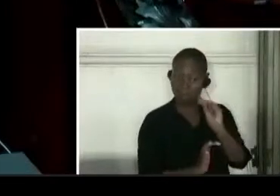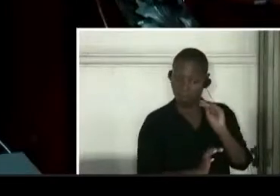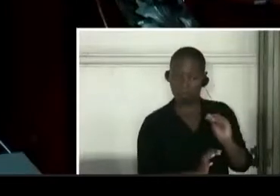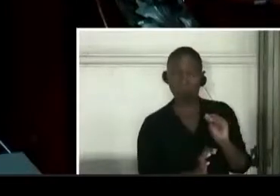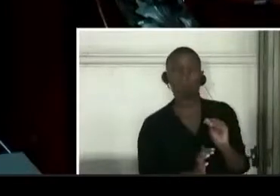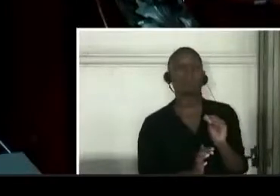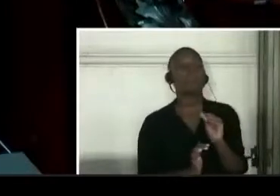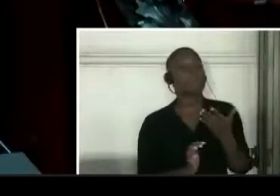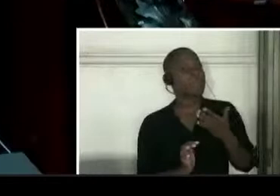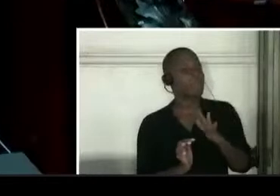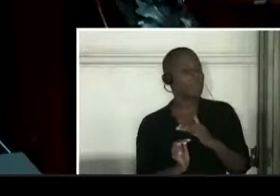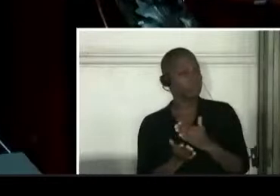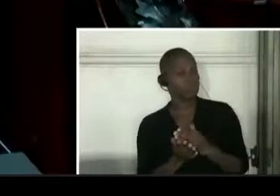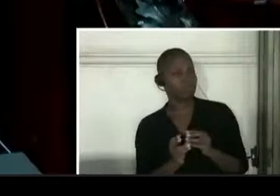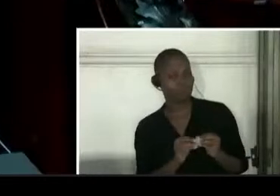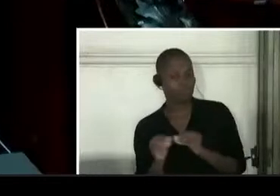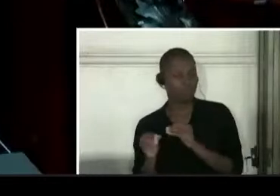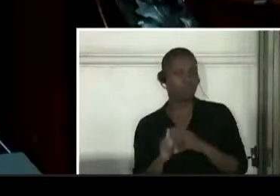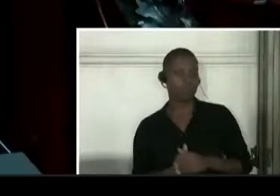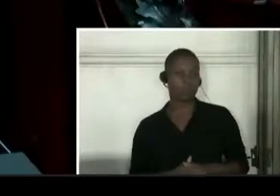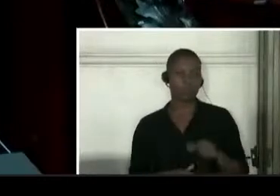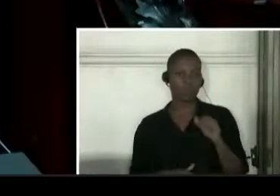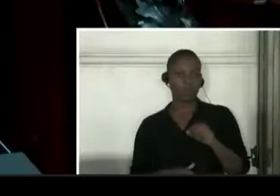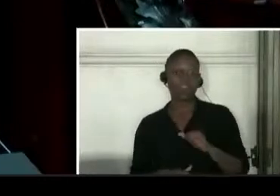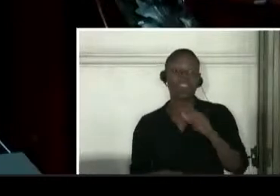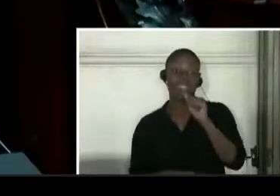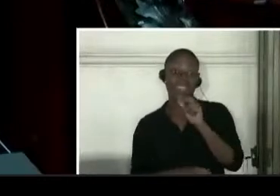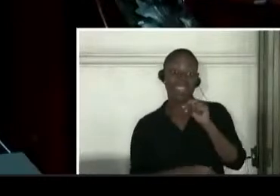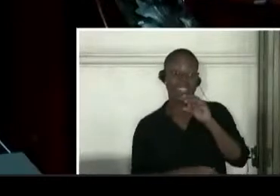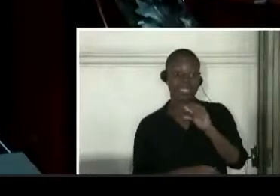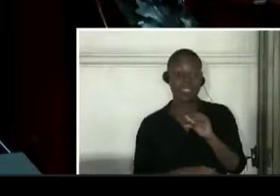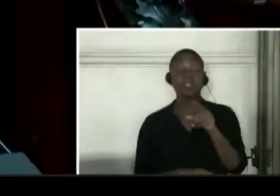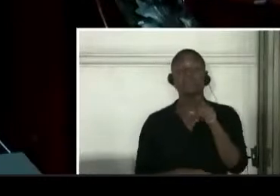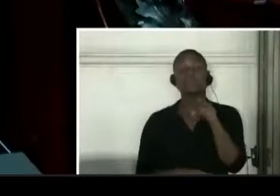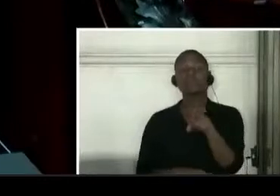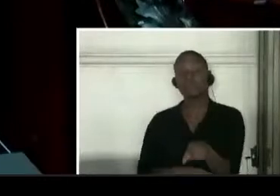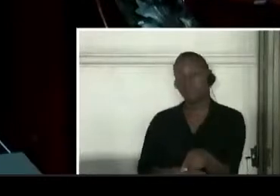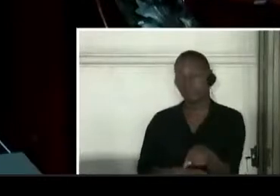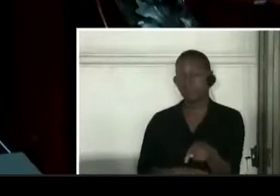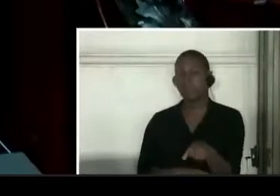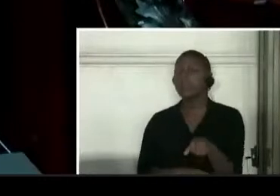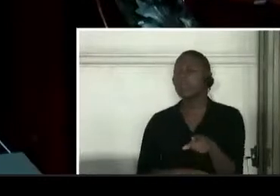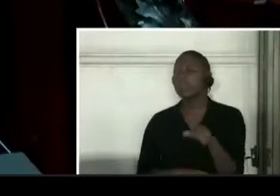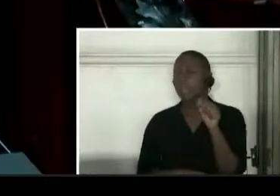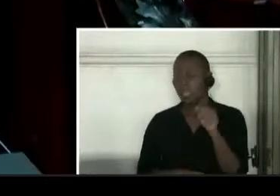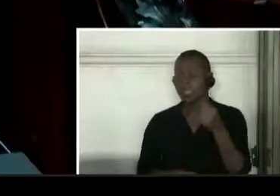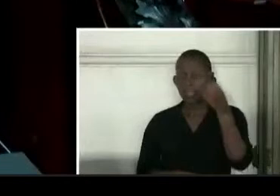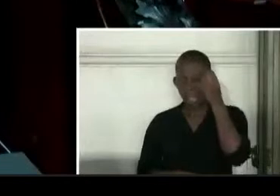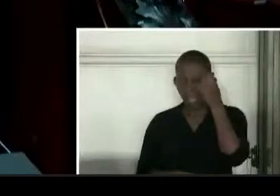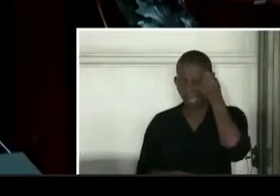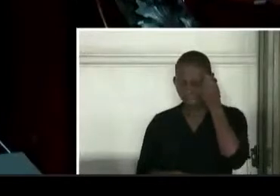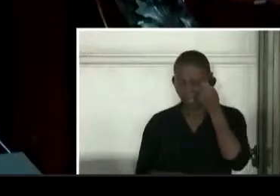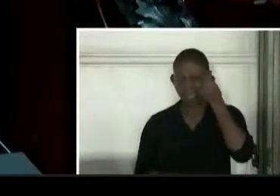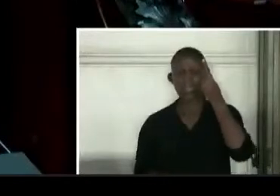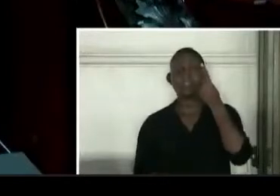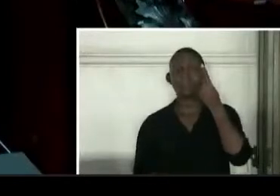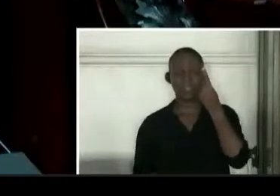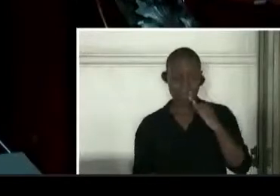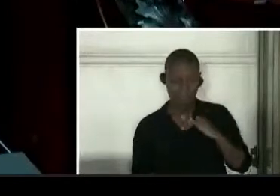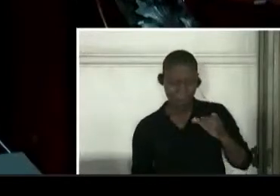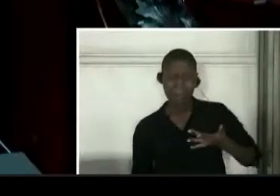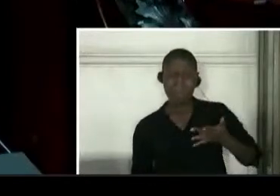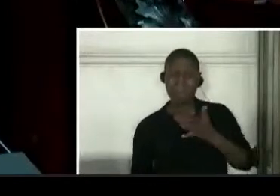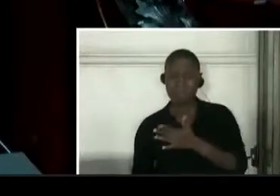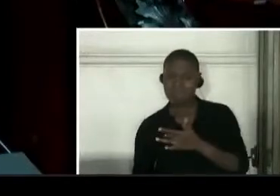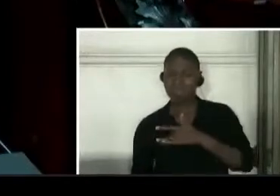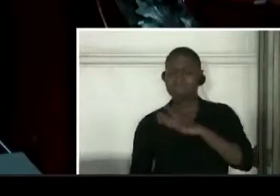is a current government that understands the foundation of a solid family structure, understanding the pain of women who were left